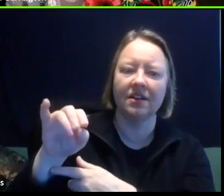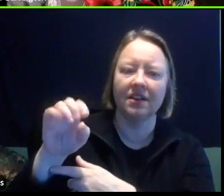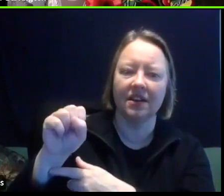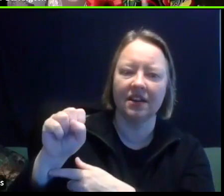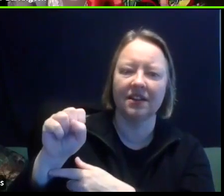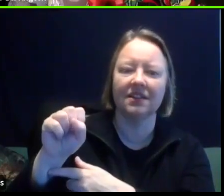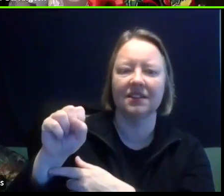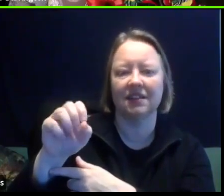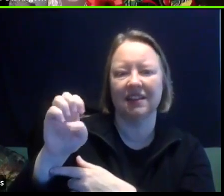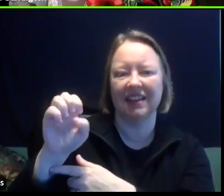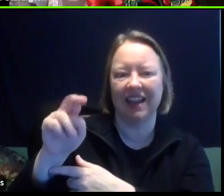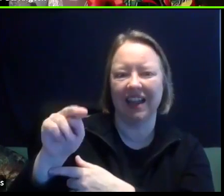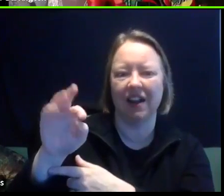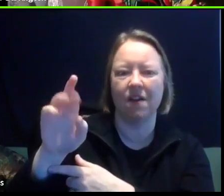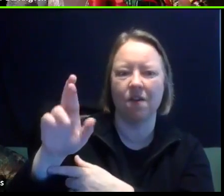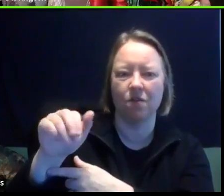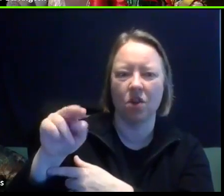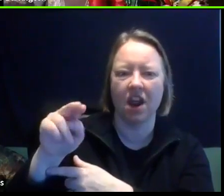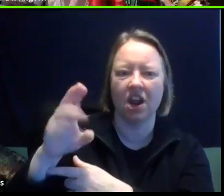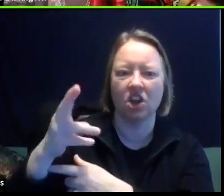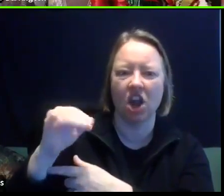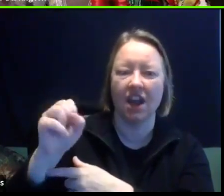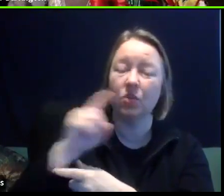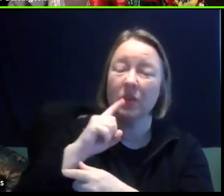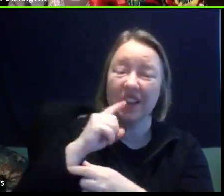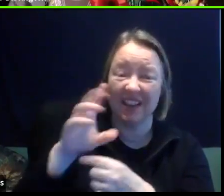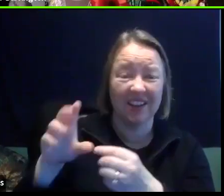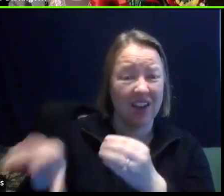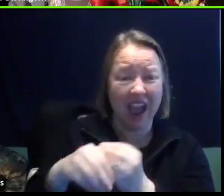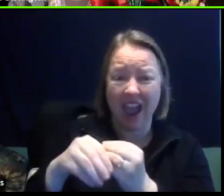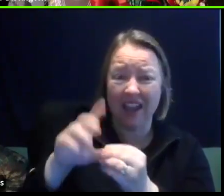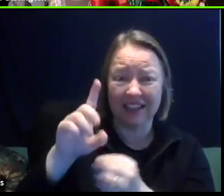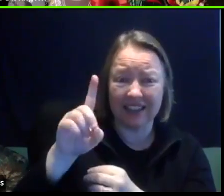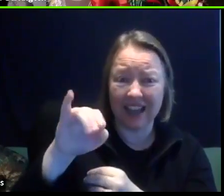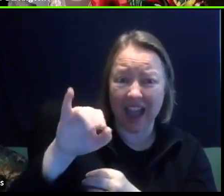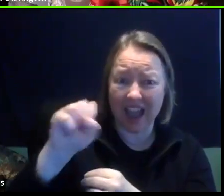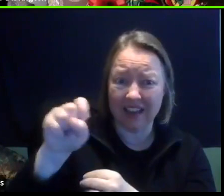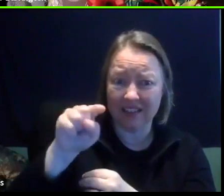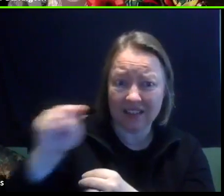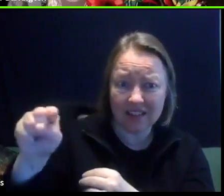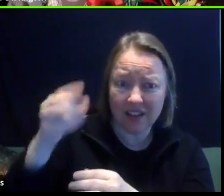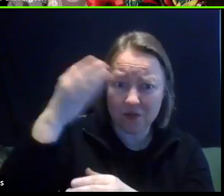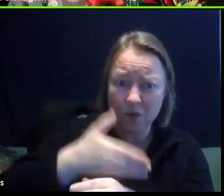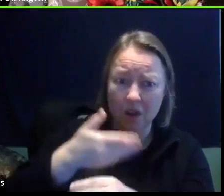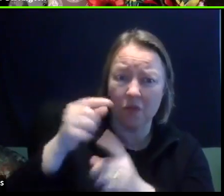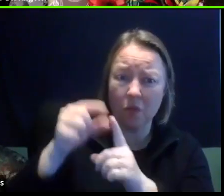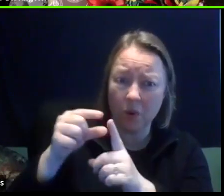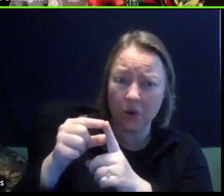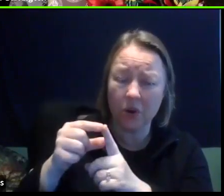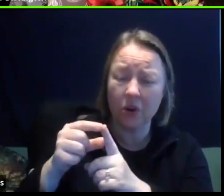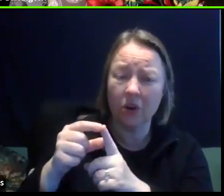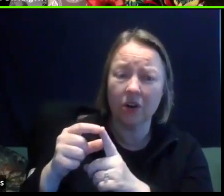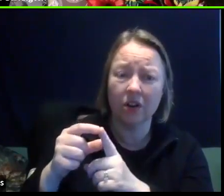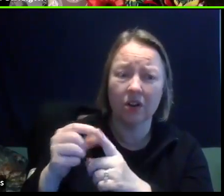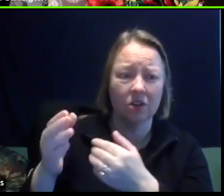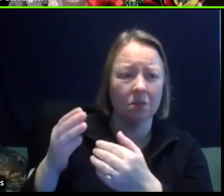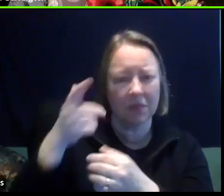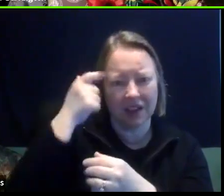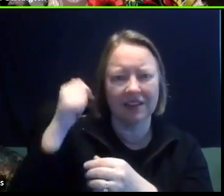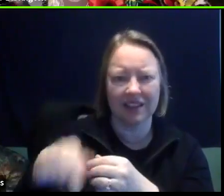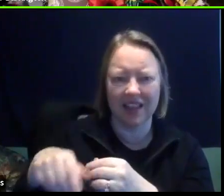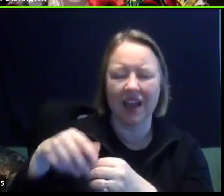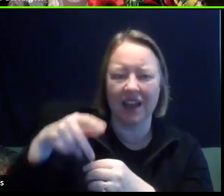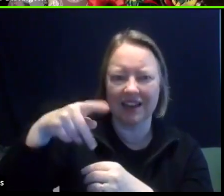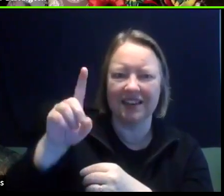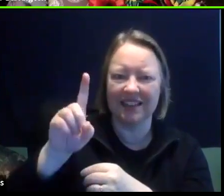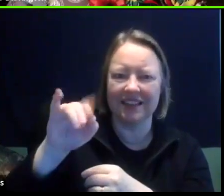goes on. We can put dis in front of any particular word that we want to because of what the prefix means. Dis,